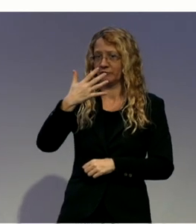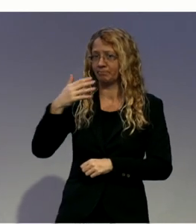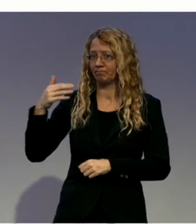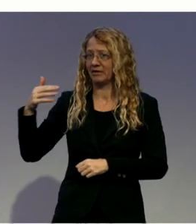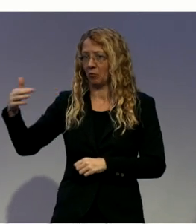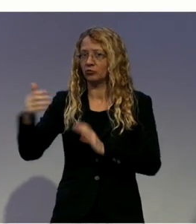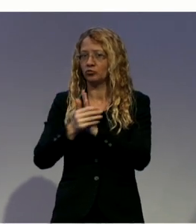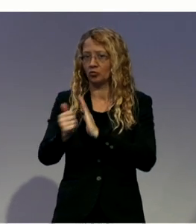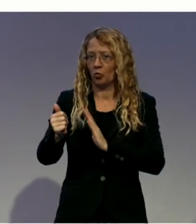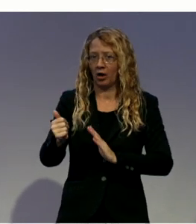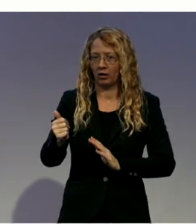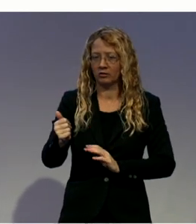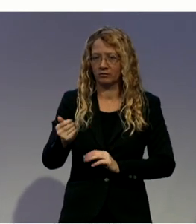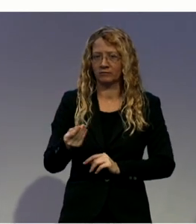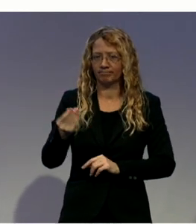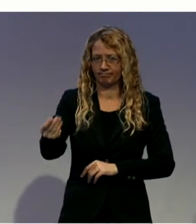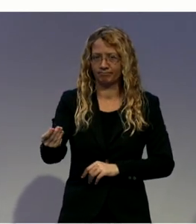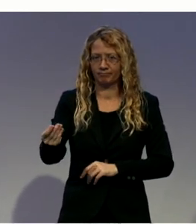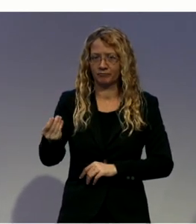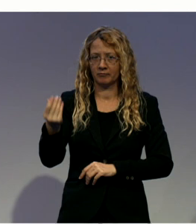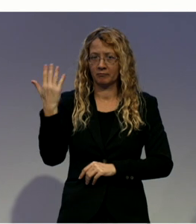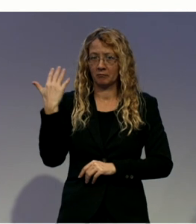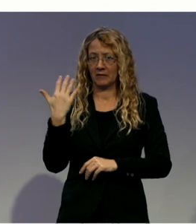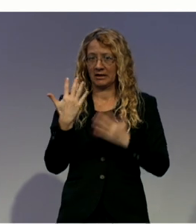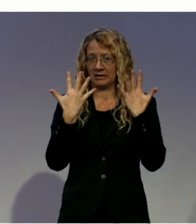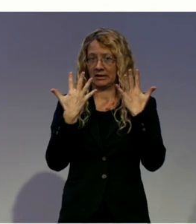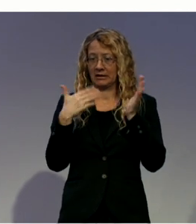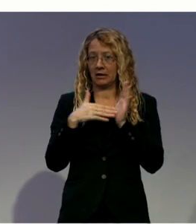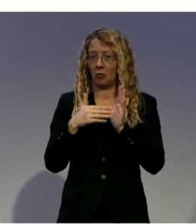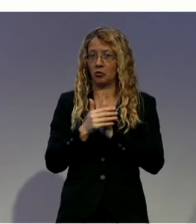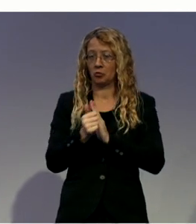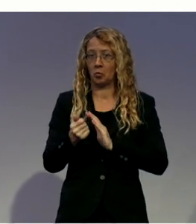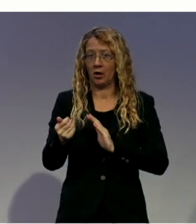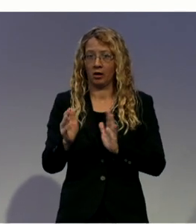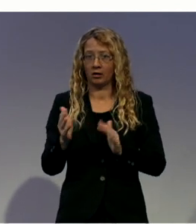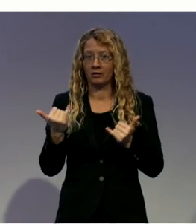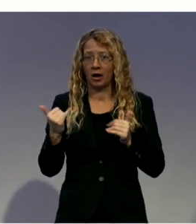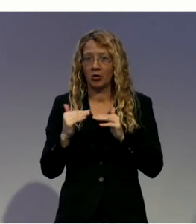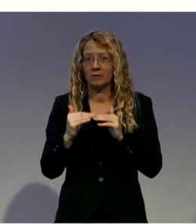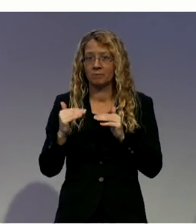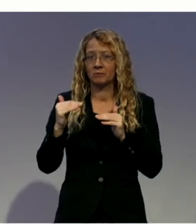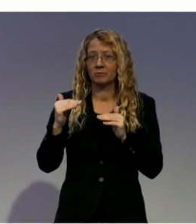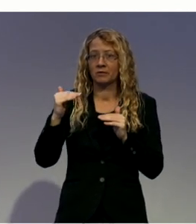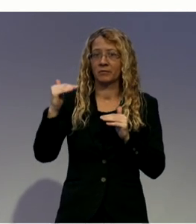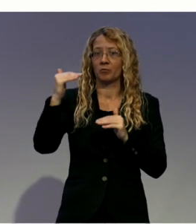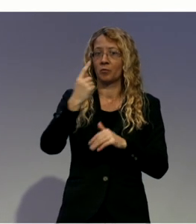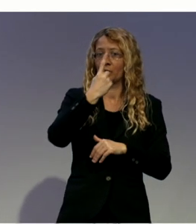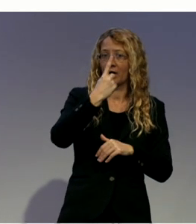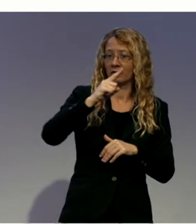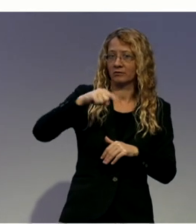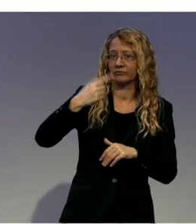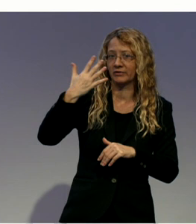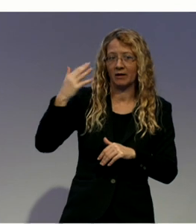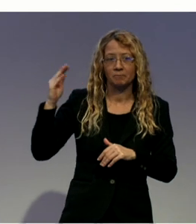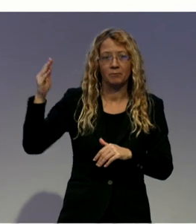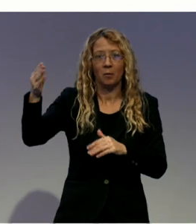got $10,000. This is how we started. And now we're running with $1.5 million. Basically, it's a combination of contract with the